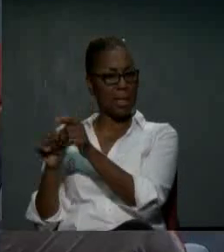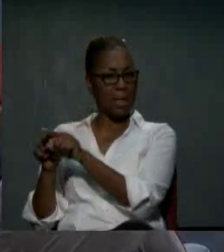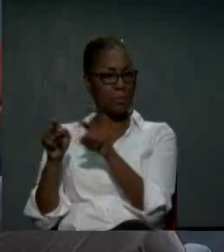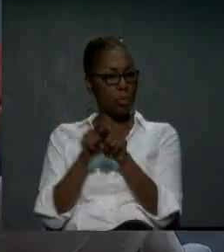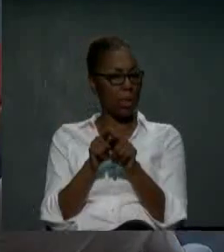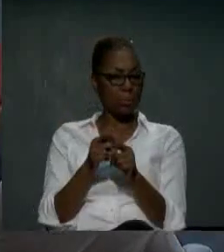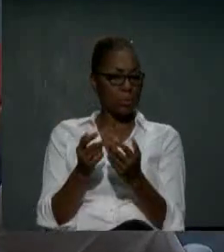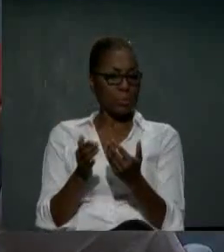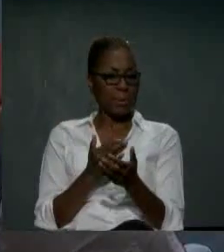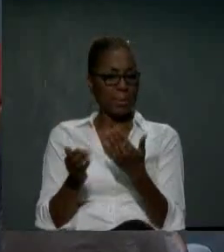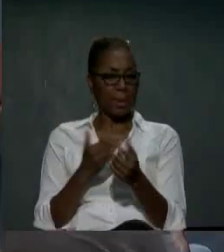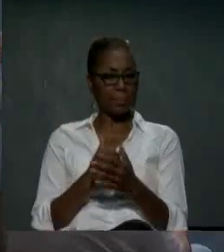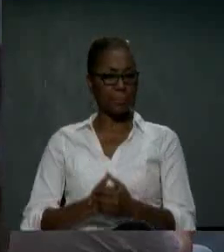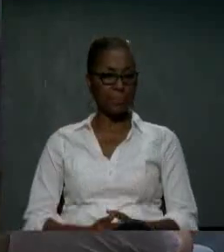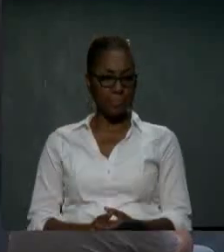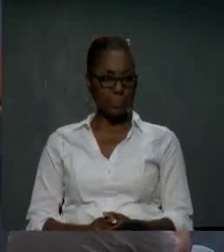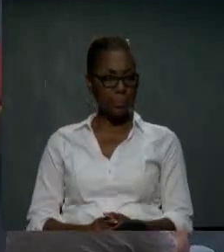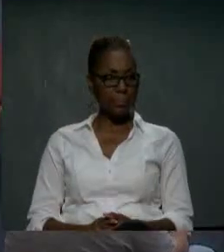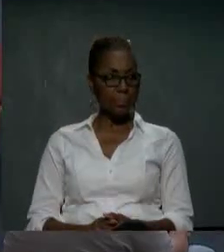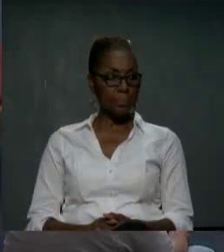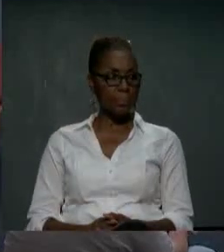beyond the application too.